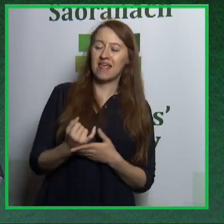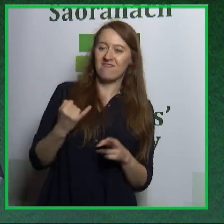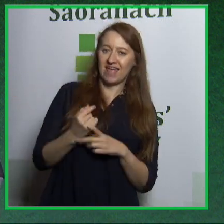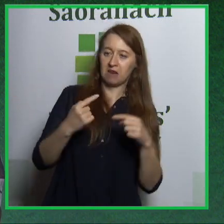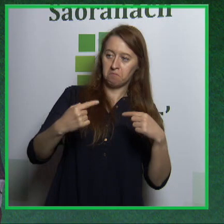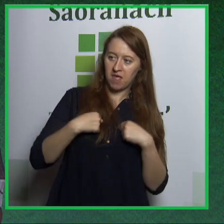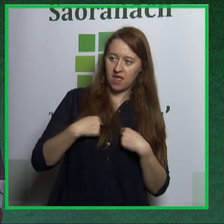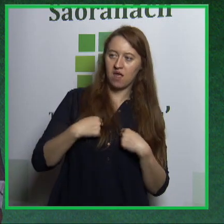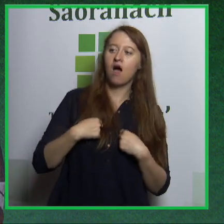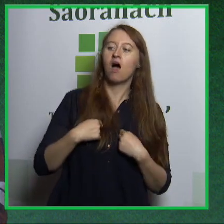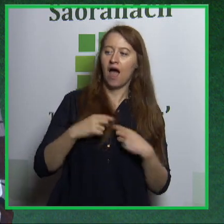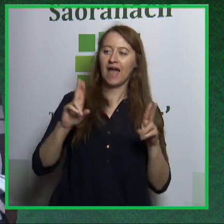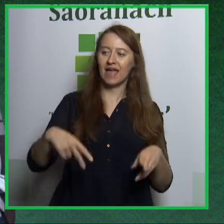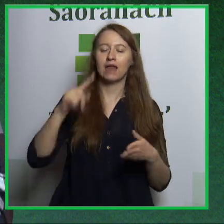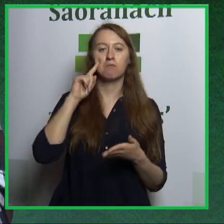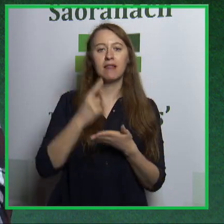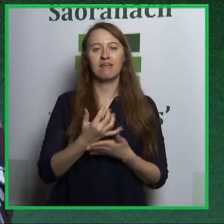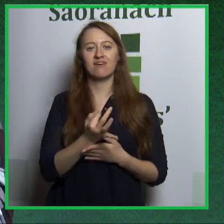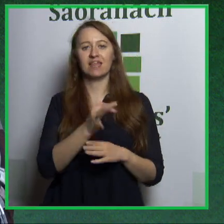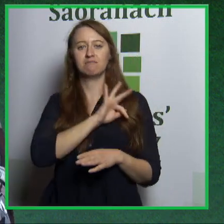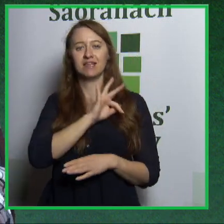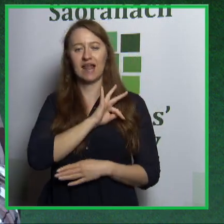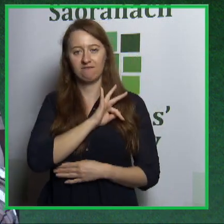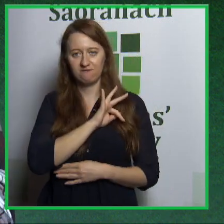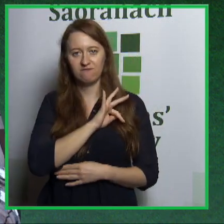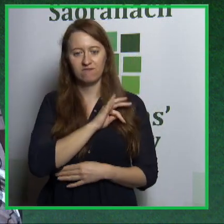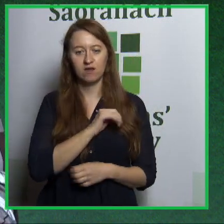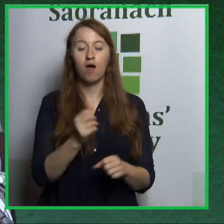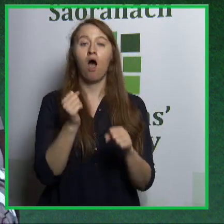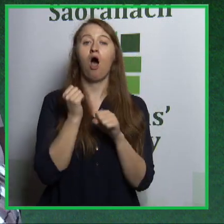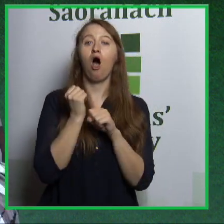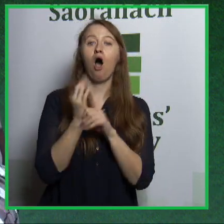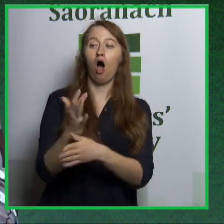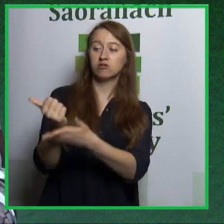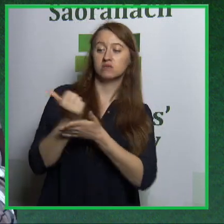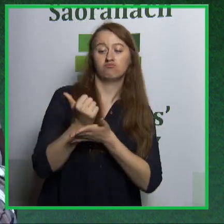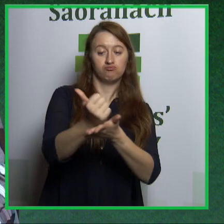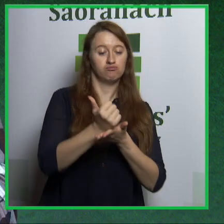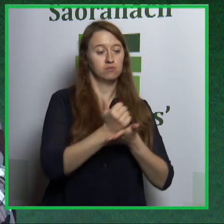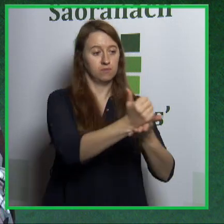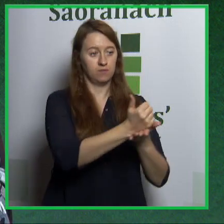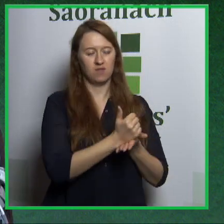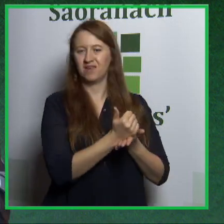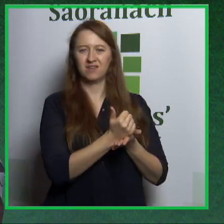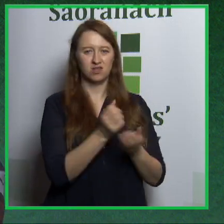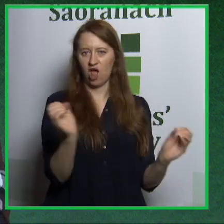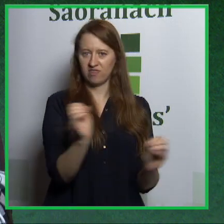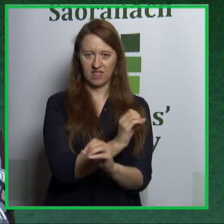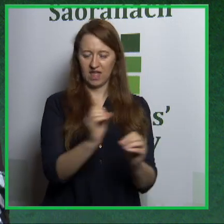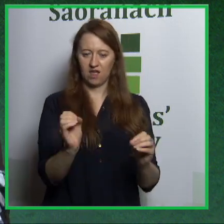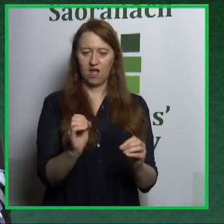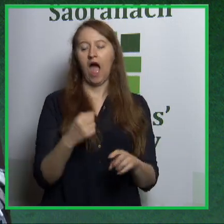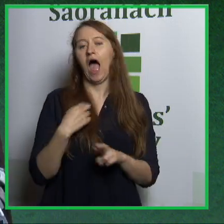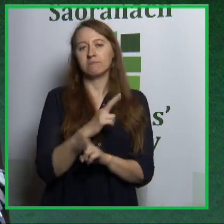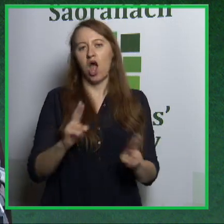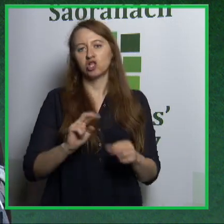And I'm sitting here thinking like that, like all the interventions that could have possibly been done, I don't get resentful